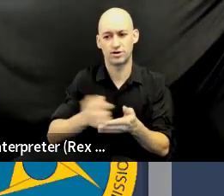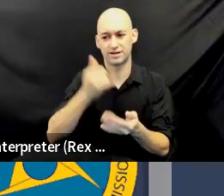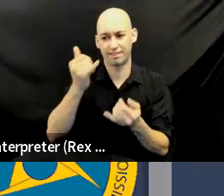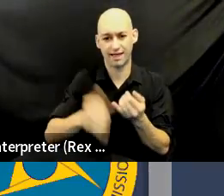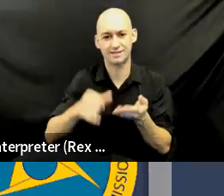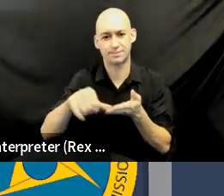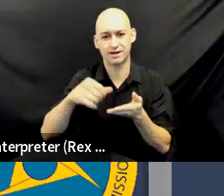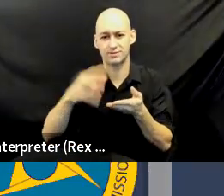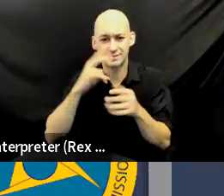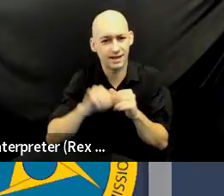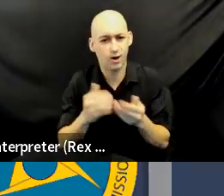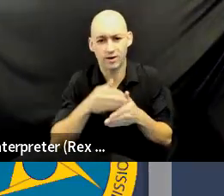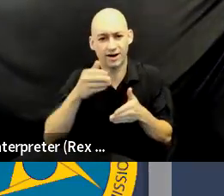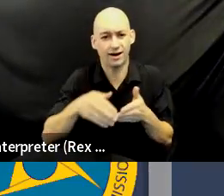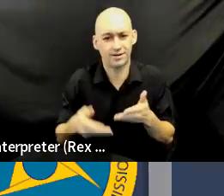Too.